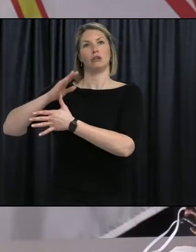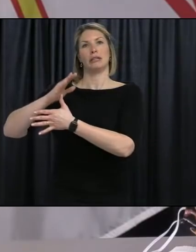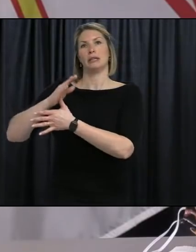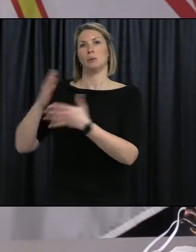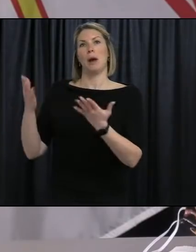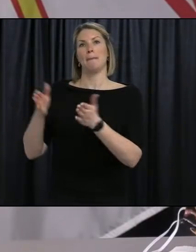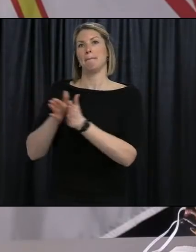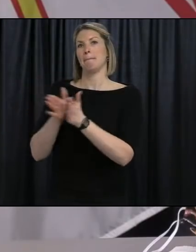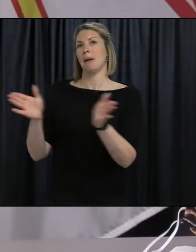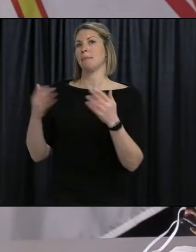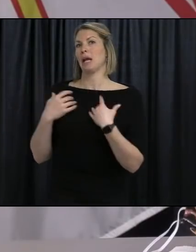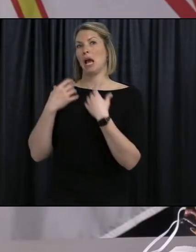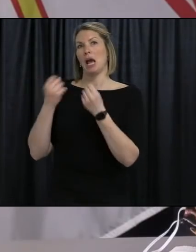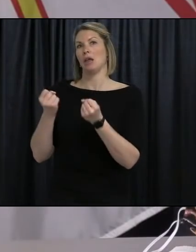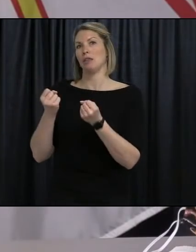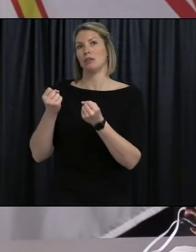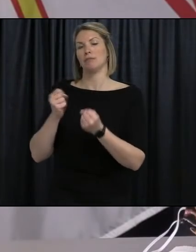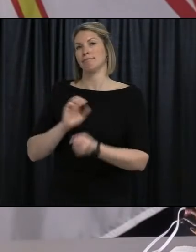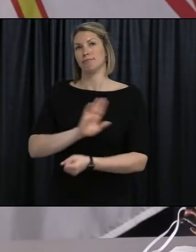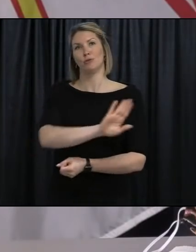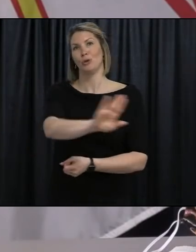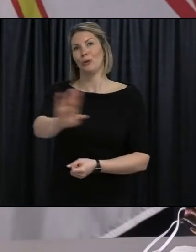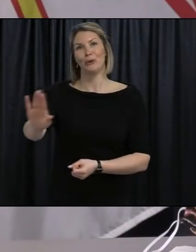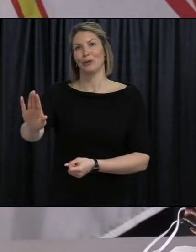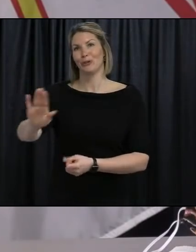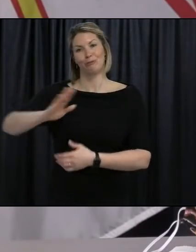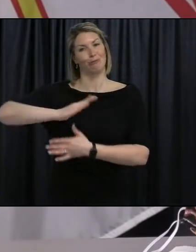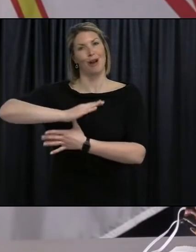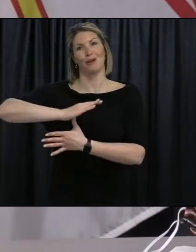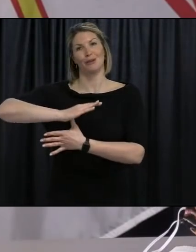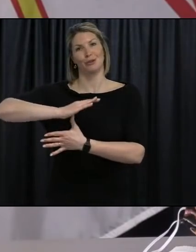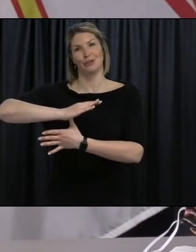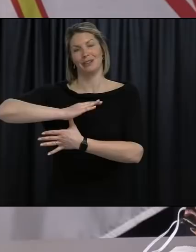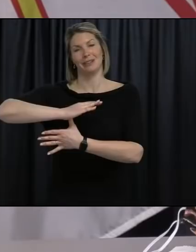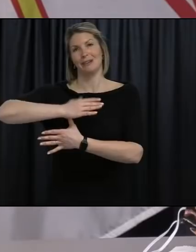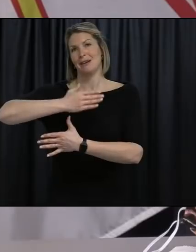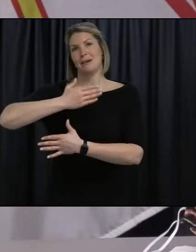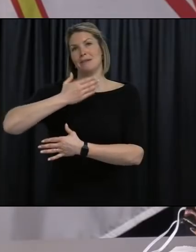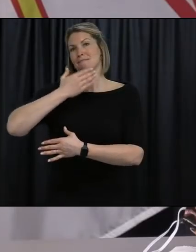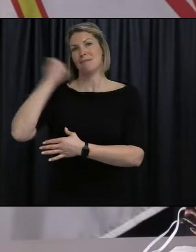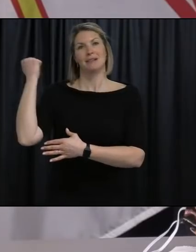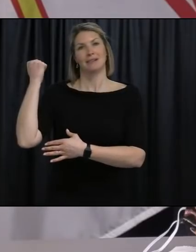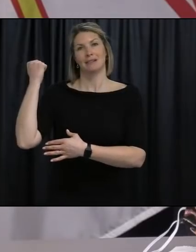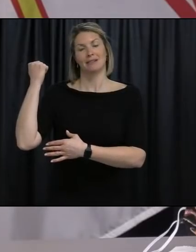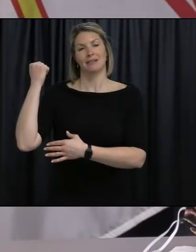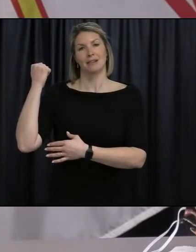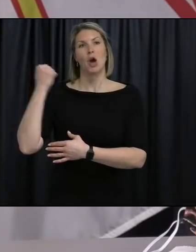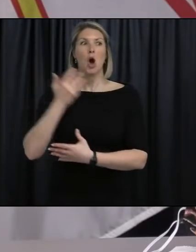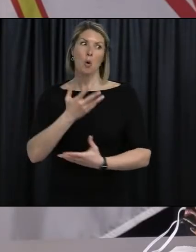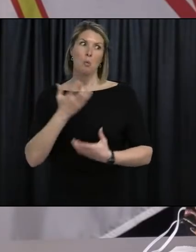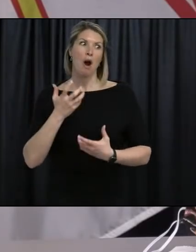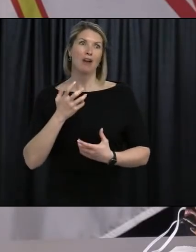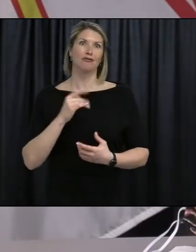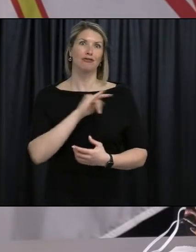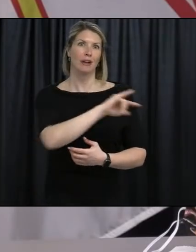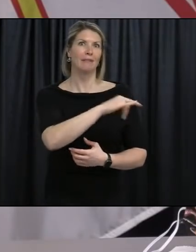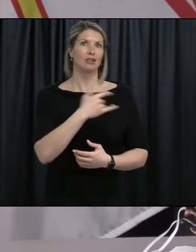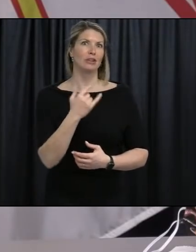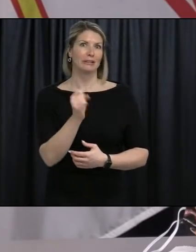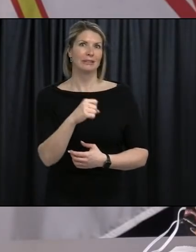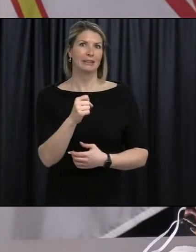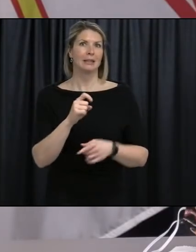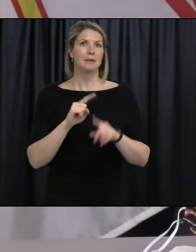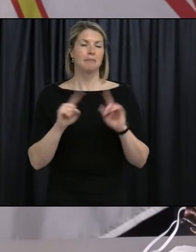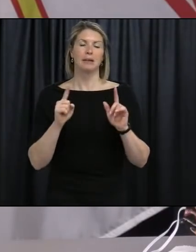is the number one priority, ahead of that of the Atlantic bubble. So that's the balance that we will take moving